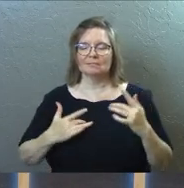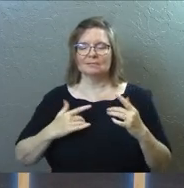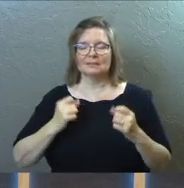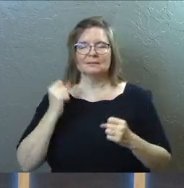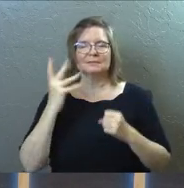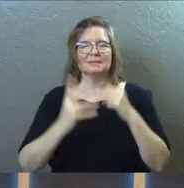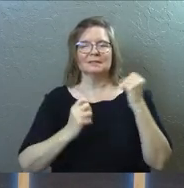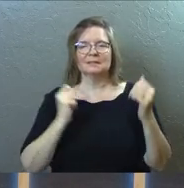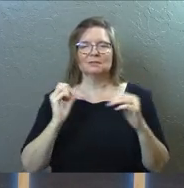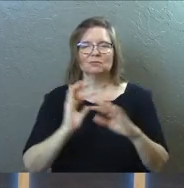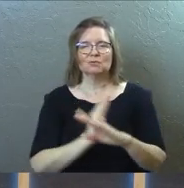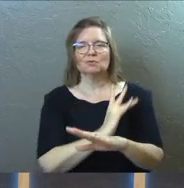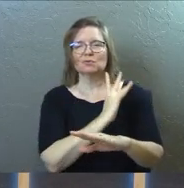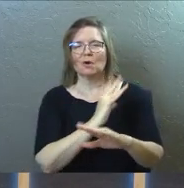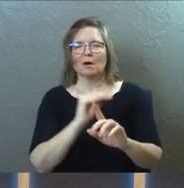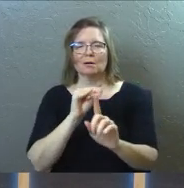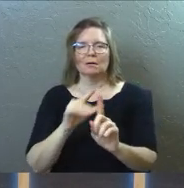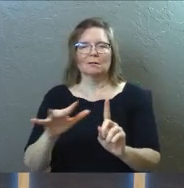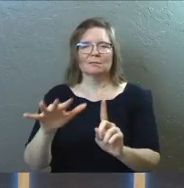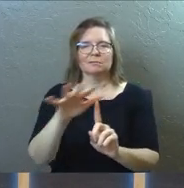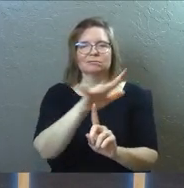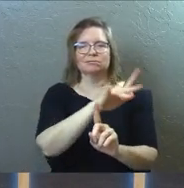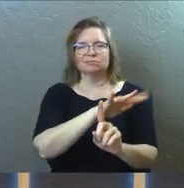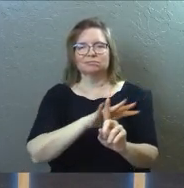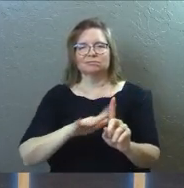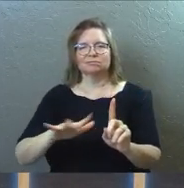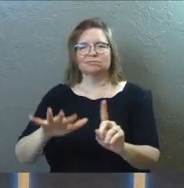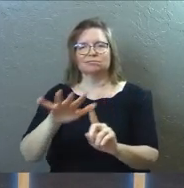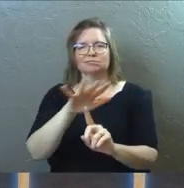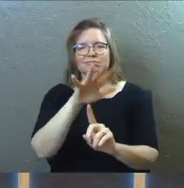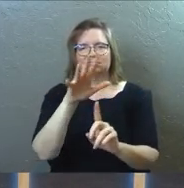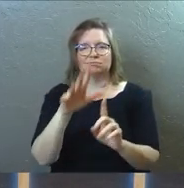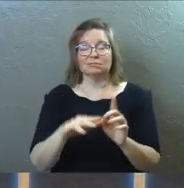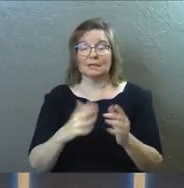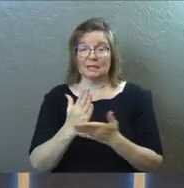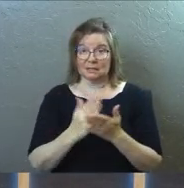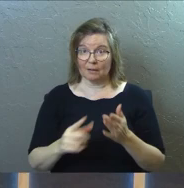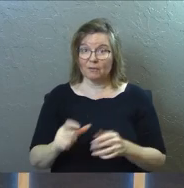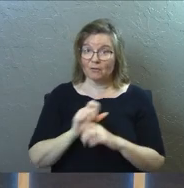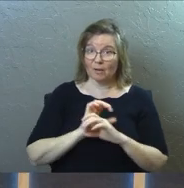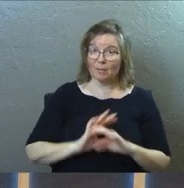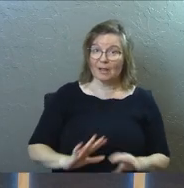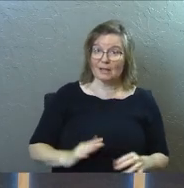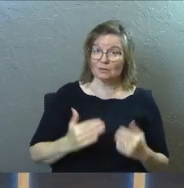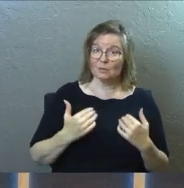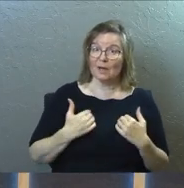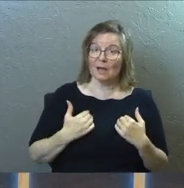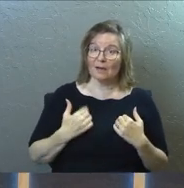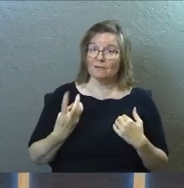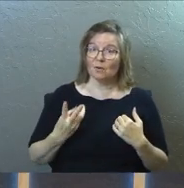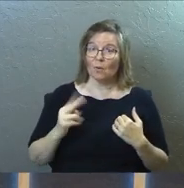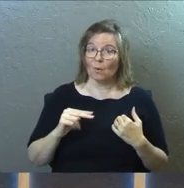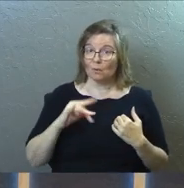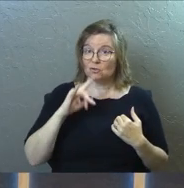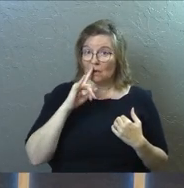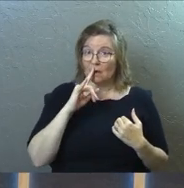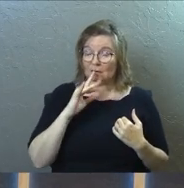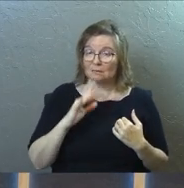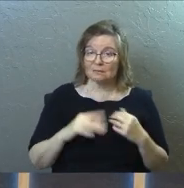with joyful songs. Amen. Some of you guys have been blessed to have your own